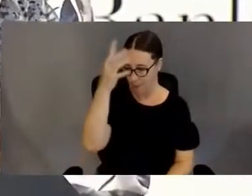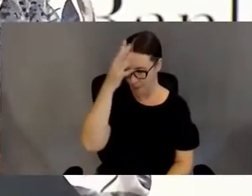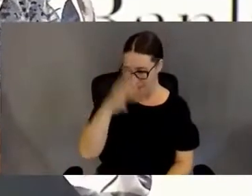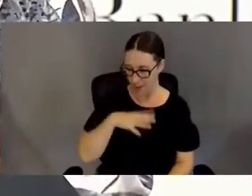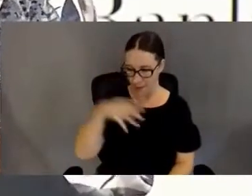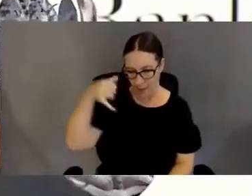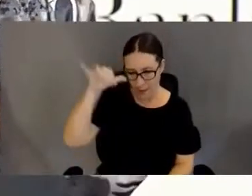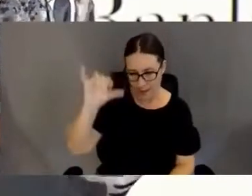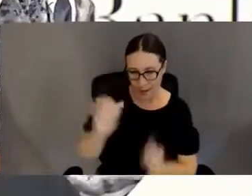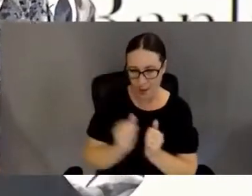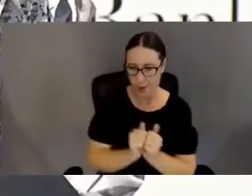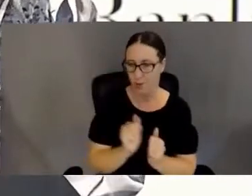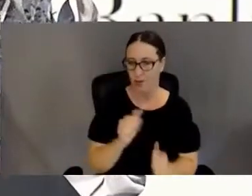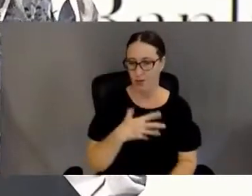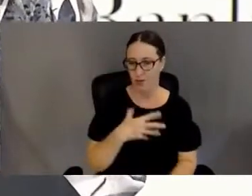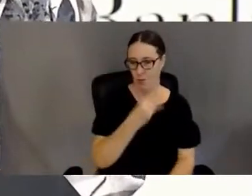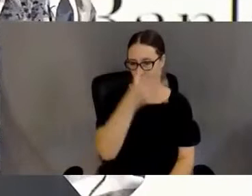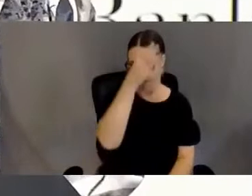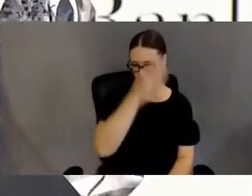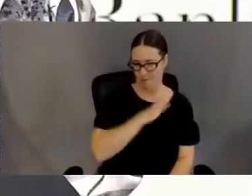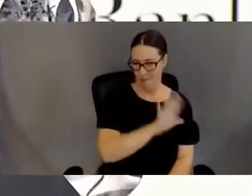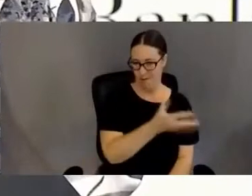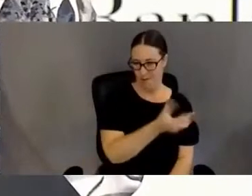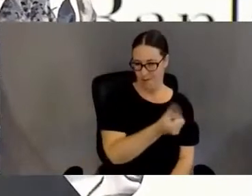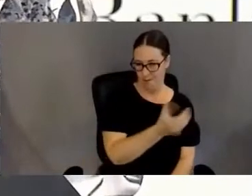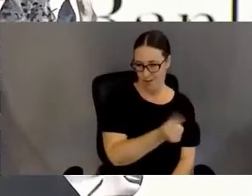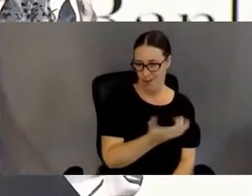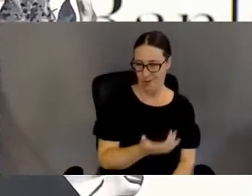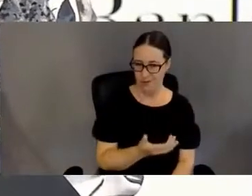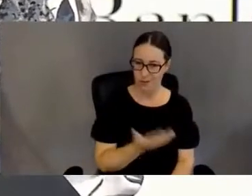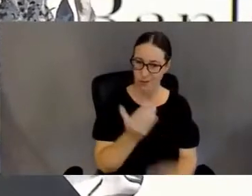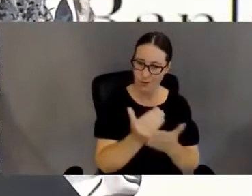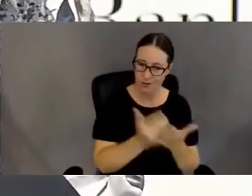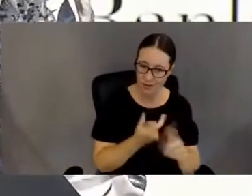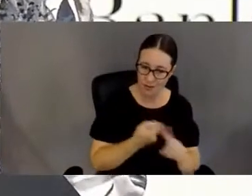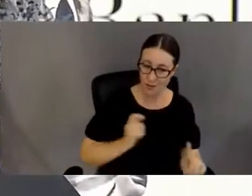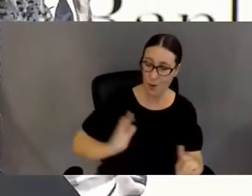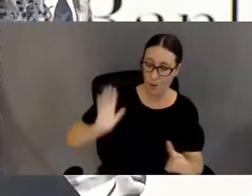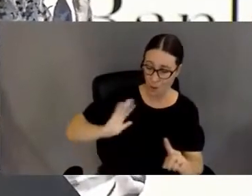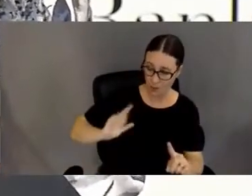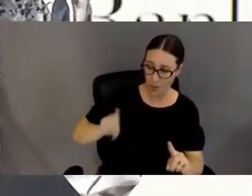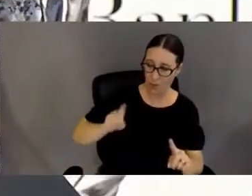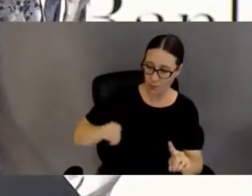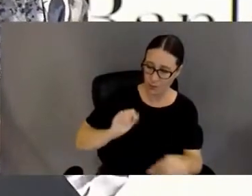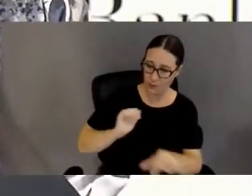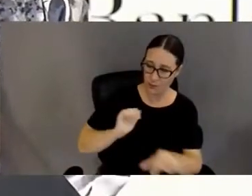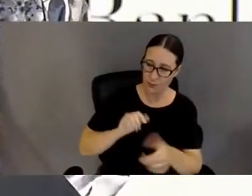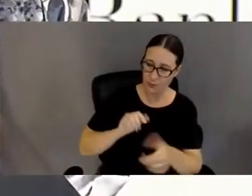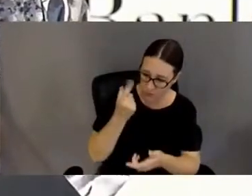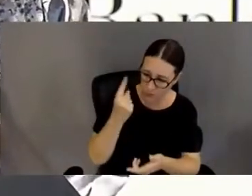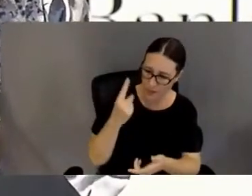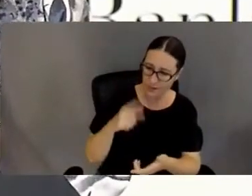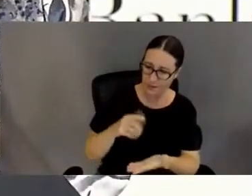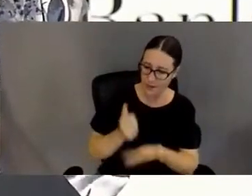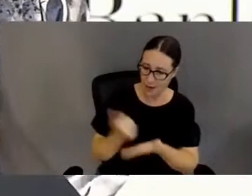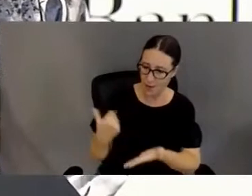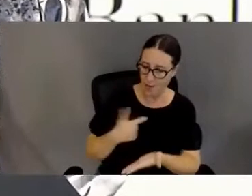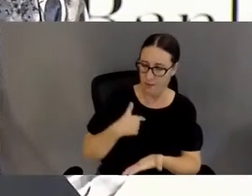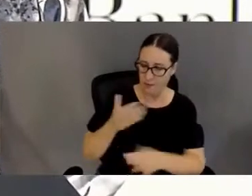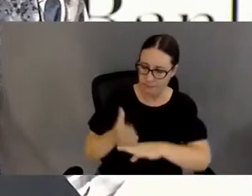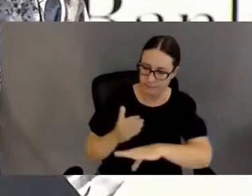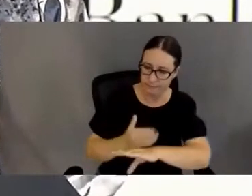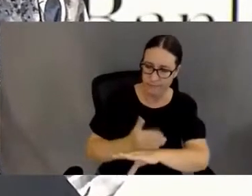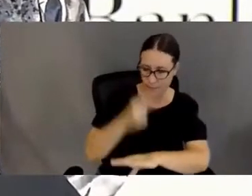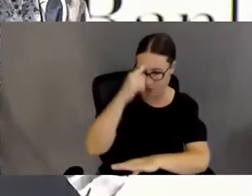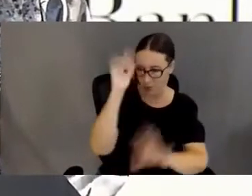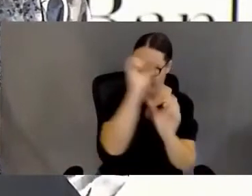lessons of the past and apply those lessons as we work to forge a better future. So let us combine the bold ideas